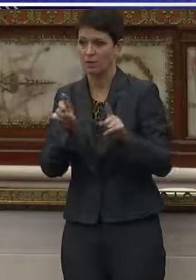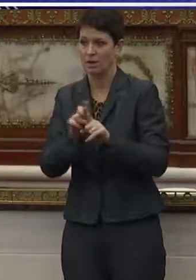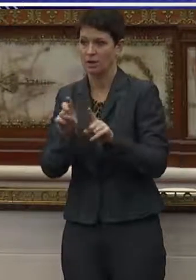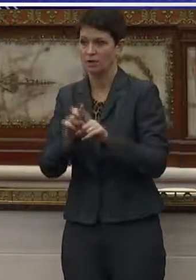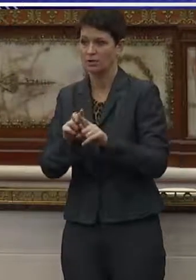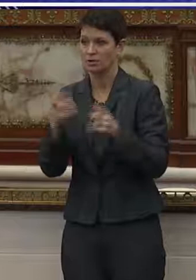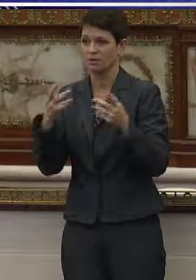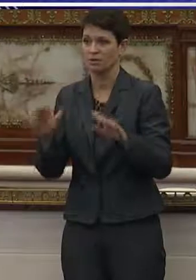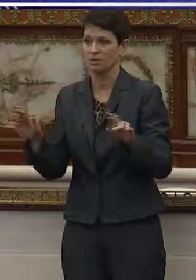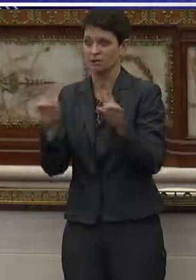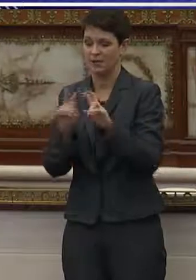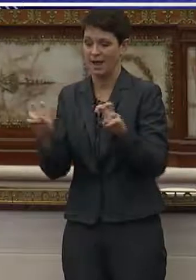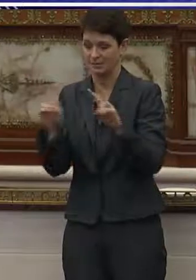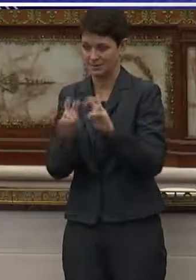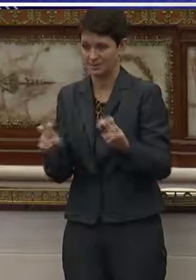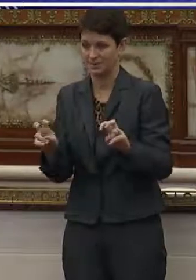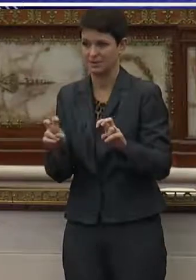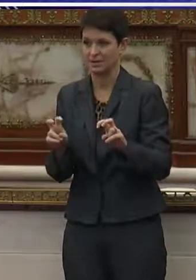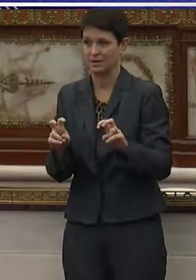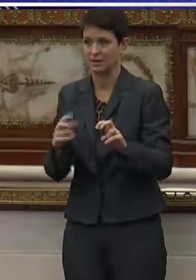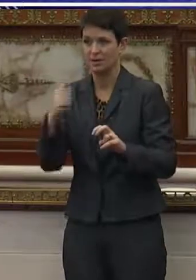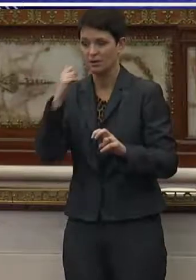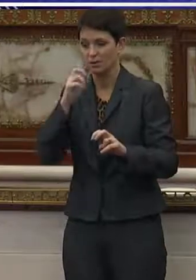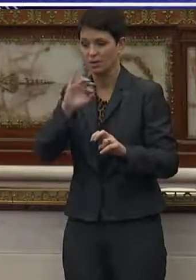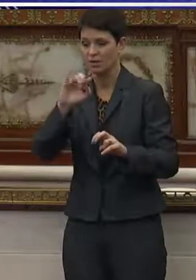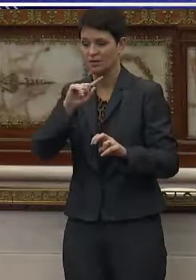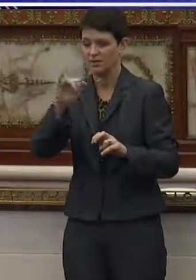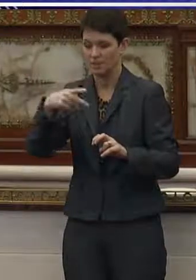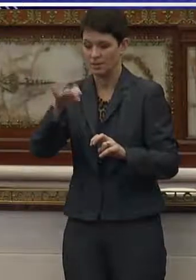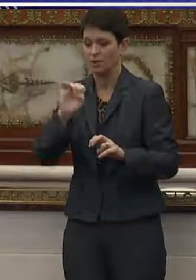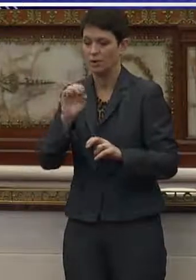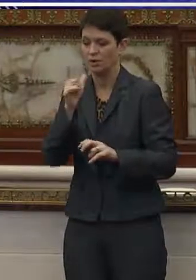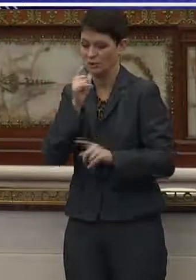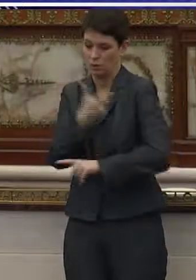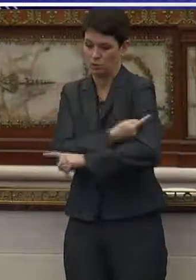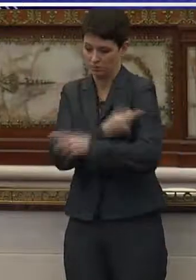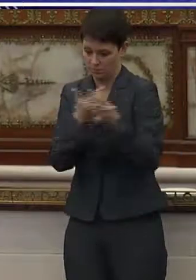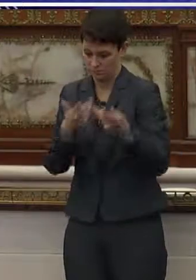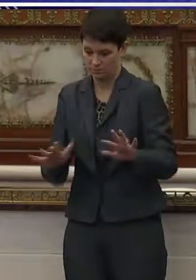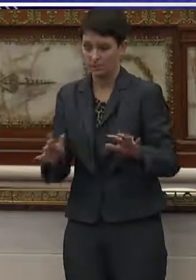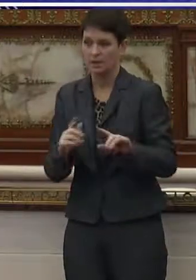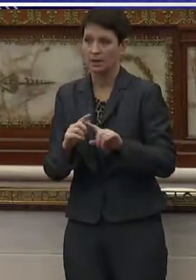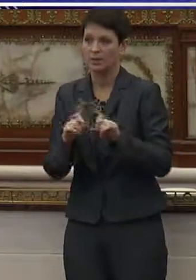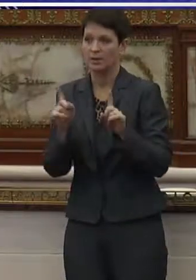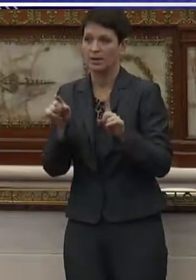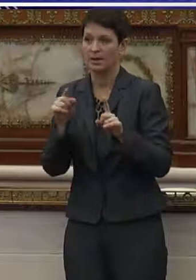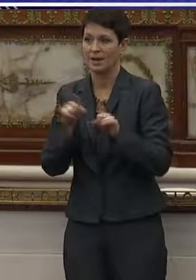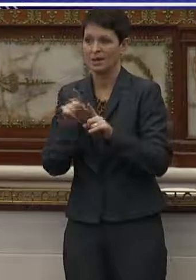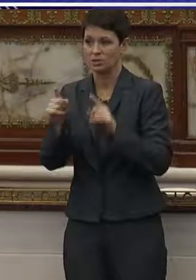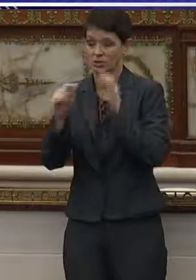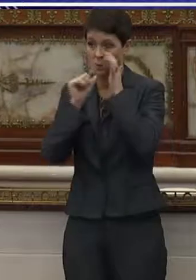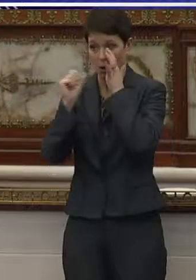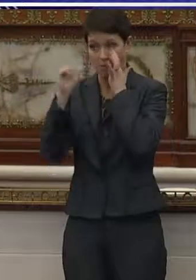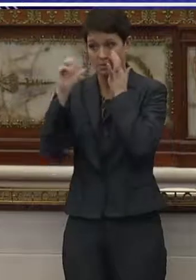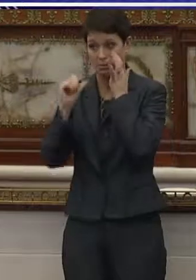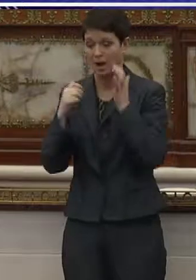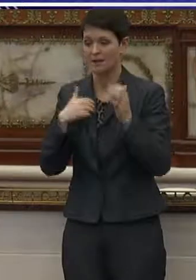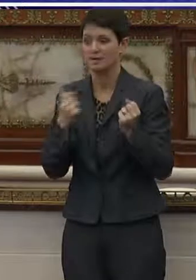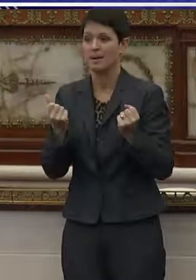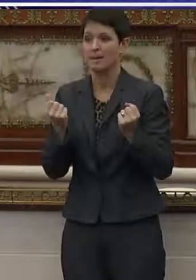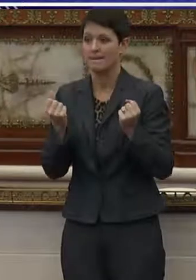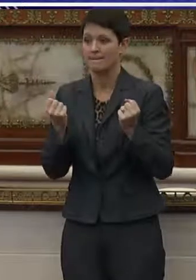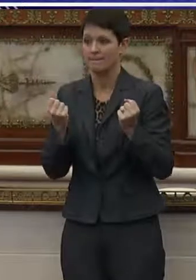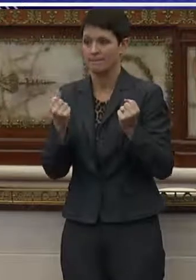analysis of the zip codes of the recipients. And as you're probably not going to be surprised to learn that